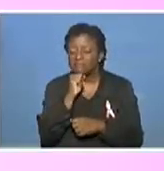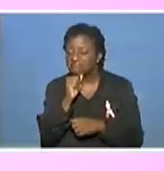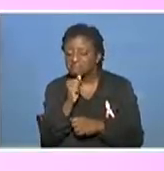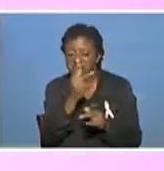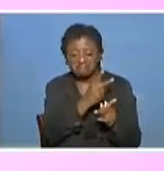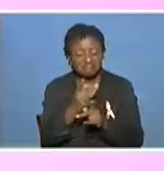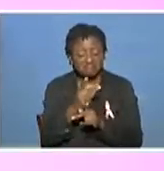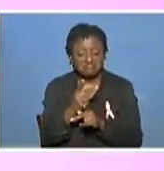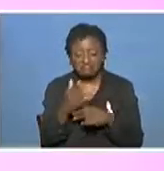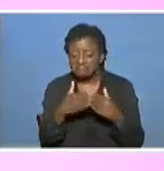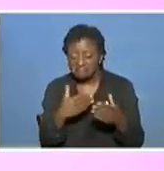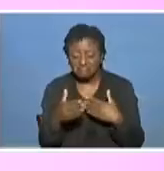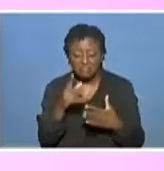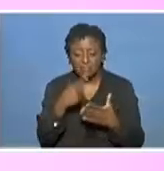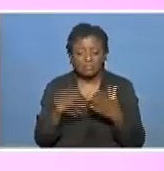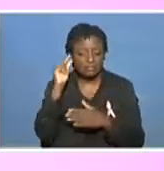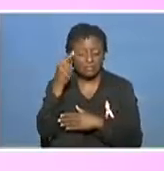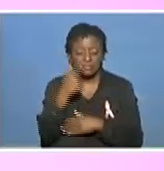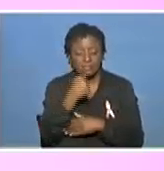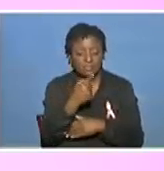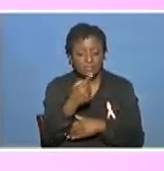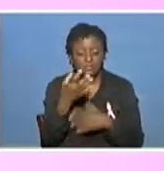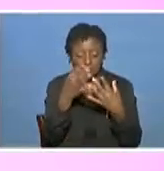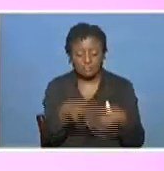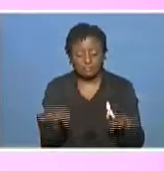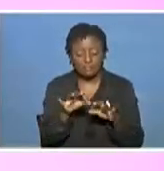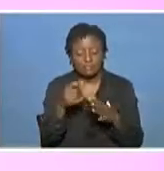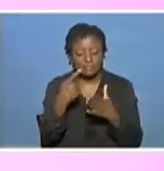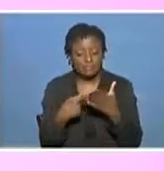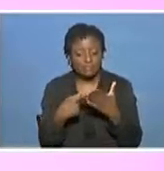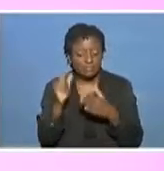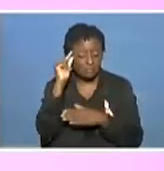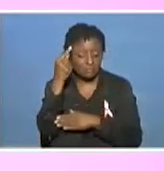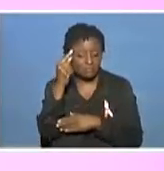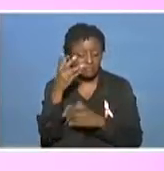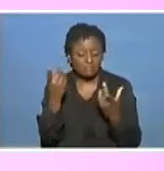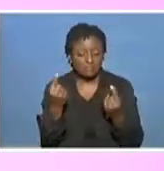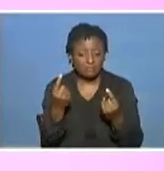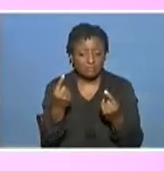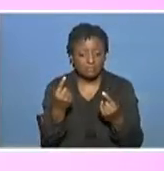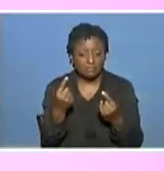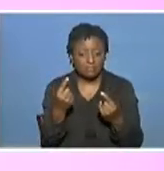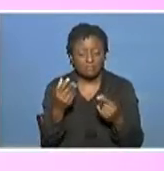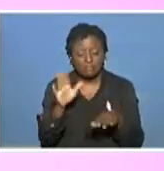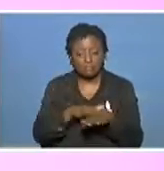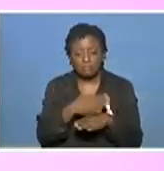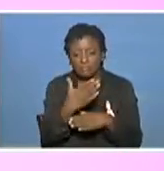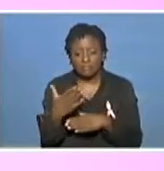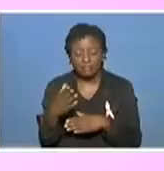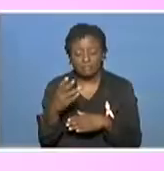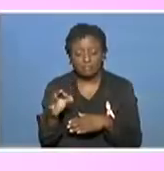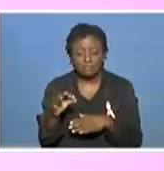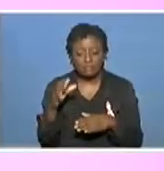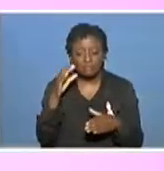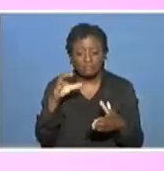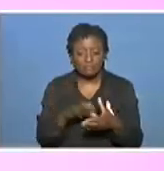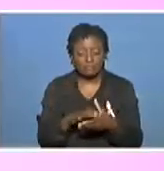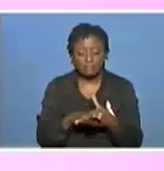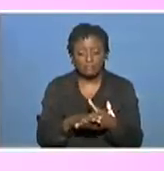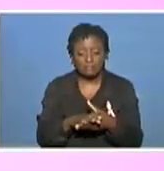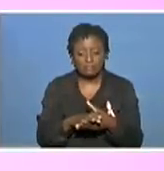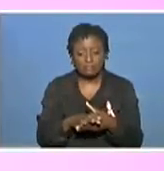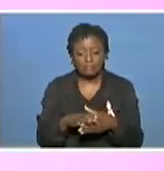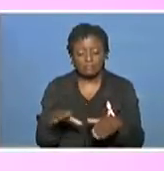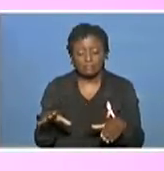it comes to consultation on marital rape legislation, Burroughs believes up to this point, the government has been more concerned about